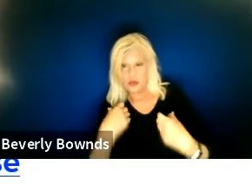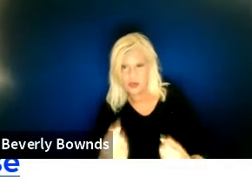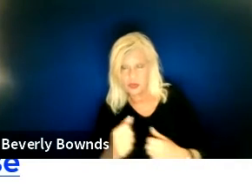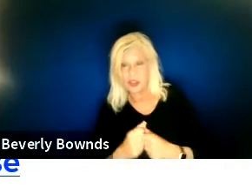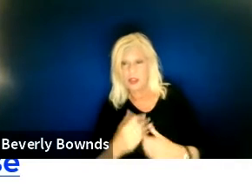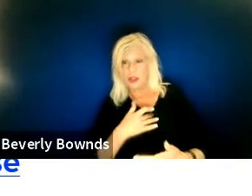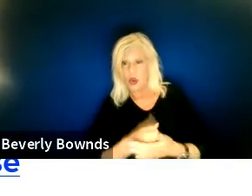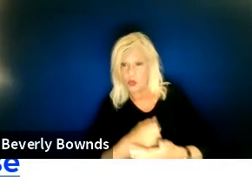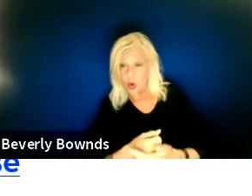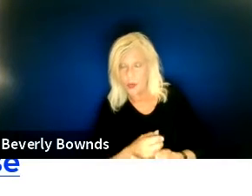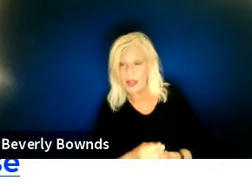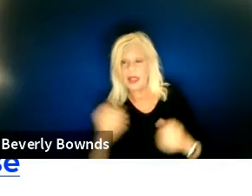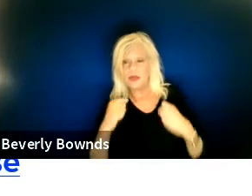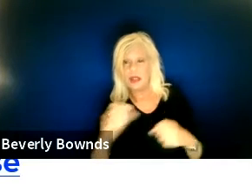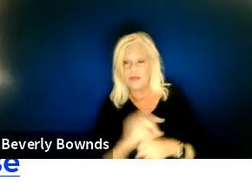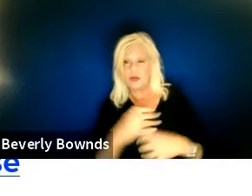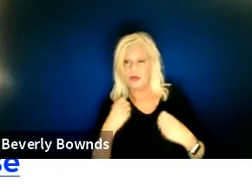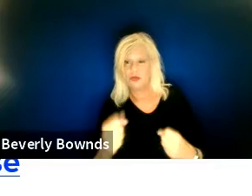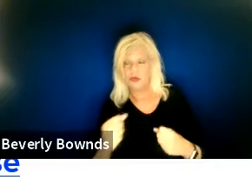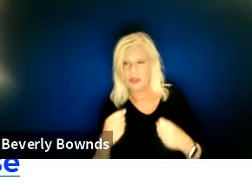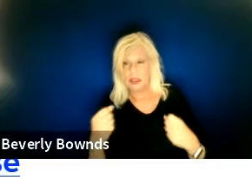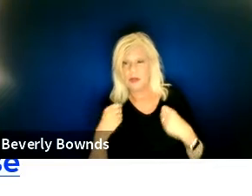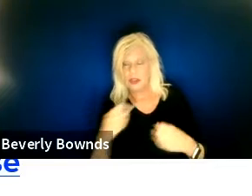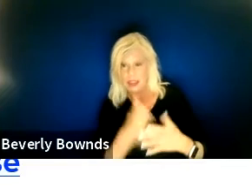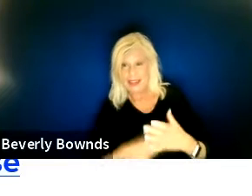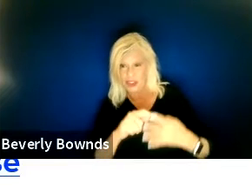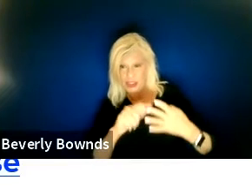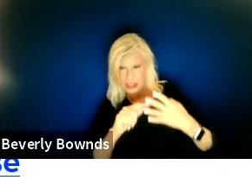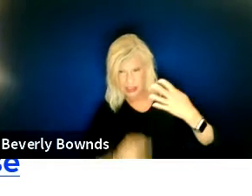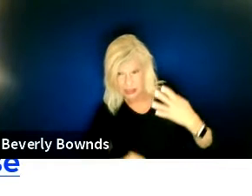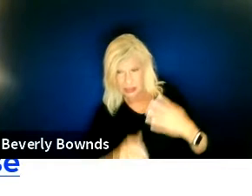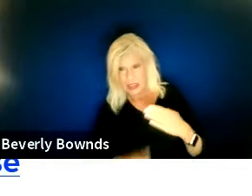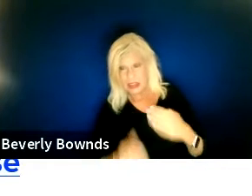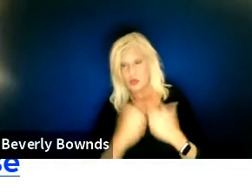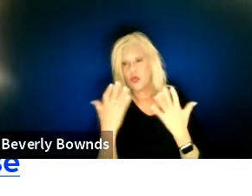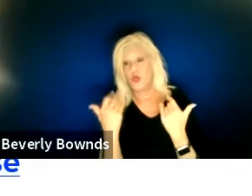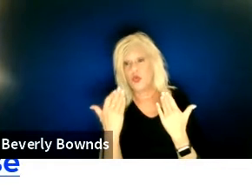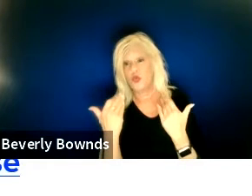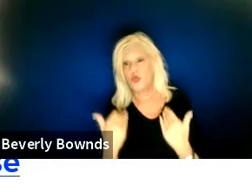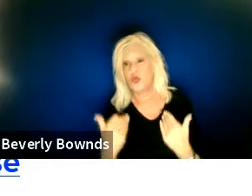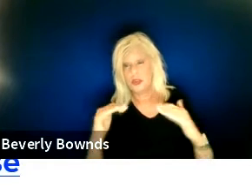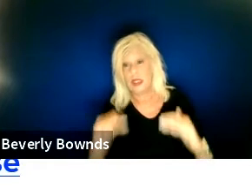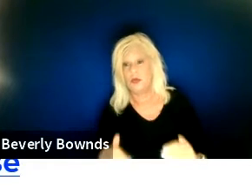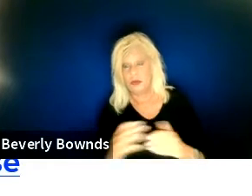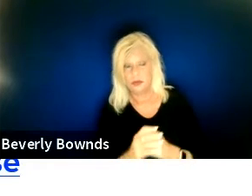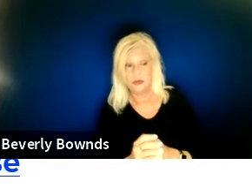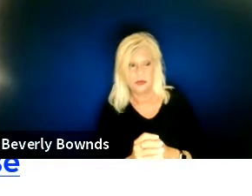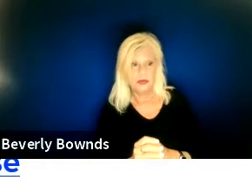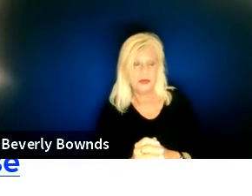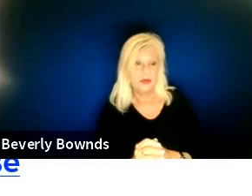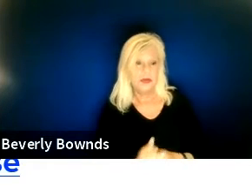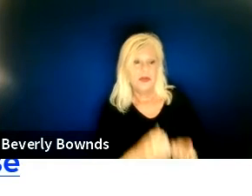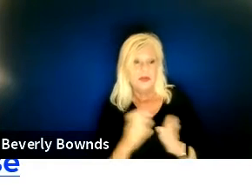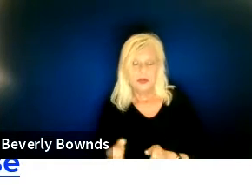and functional strength exercise. And each session ends with a cool down. Both programs